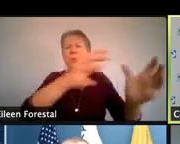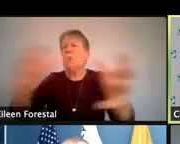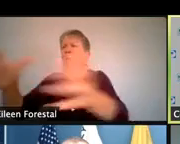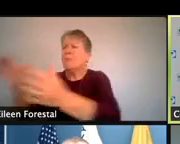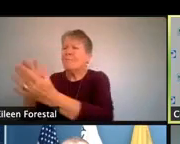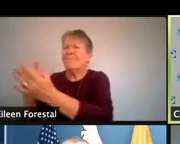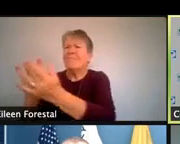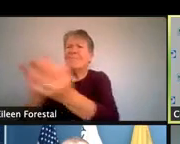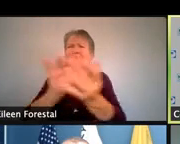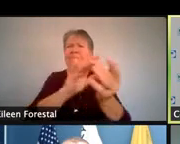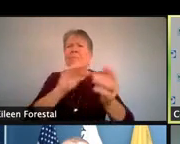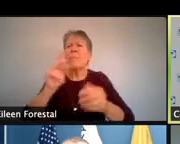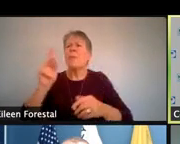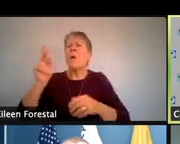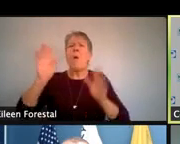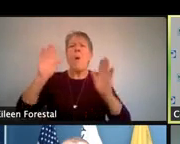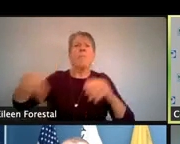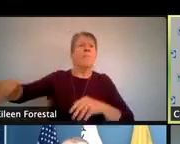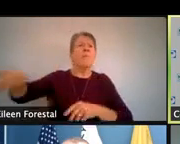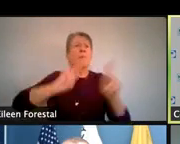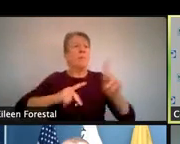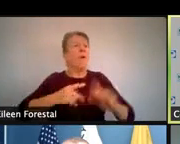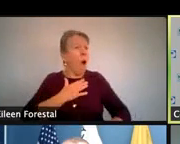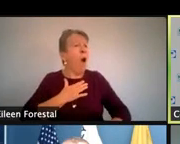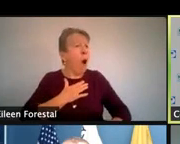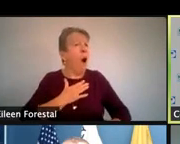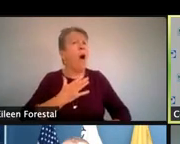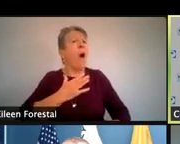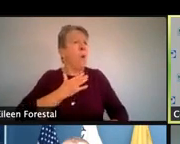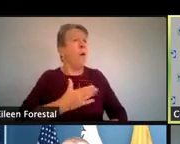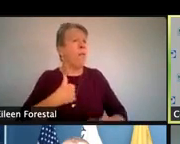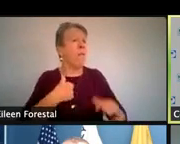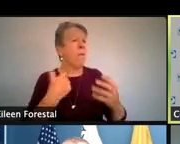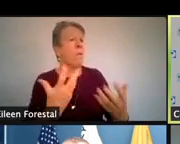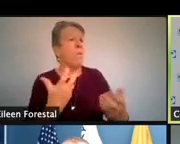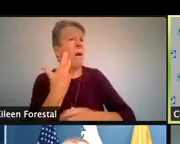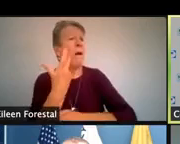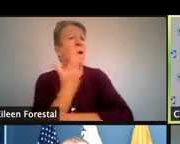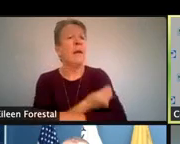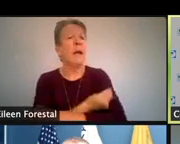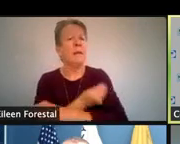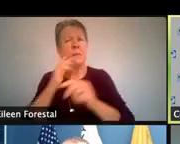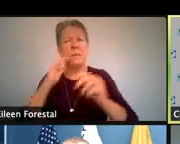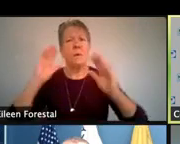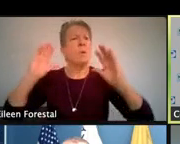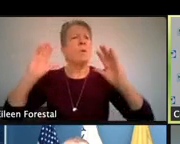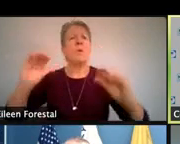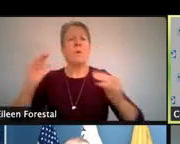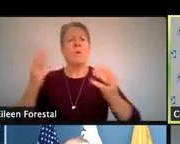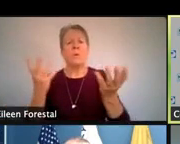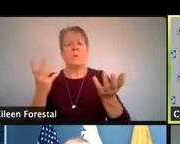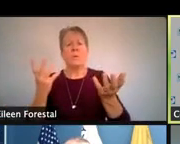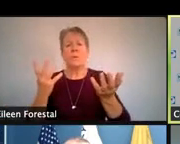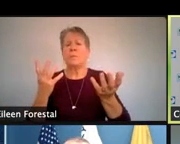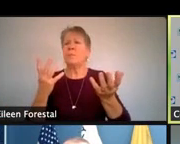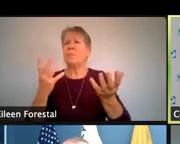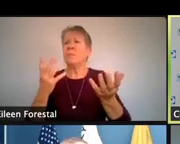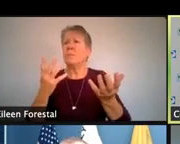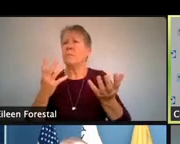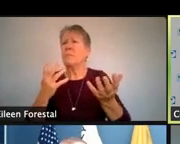time. But as the governor shared, we have to do our job and our role of making sure that it's a safe and